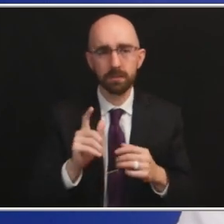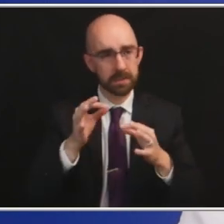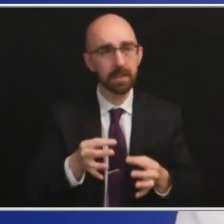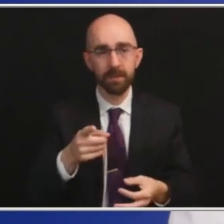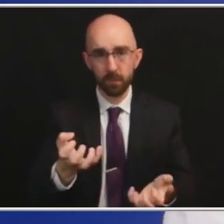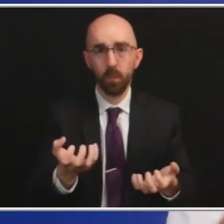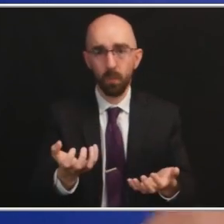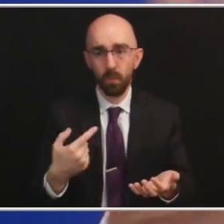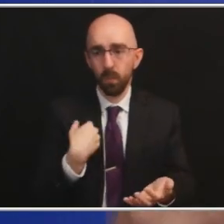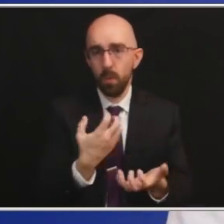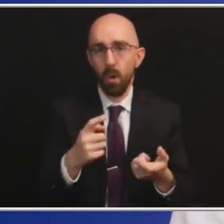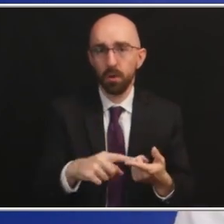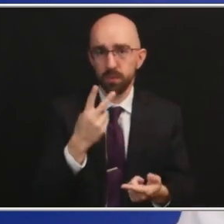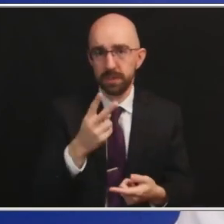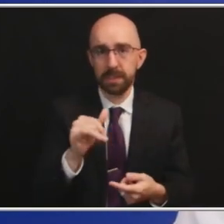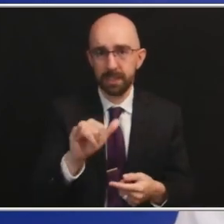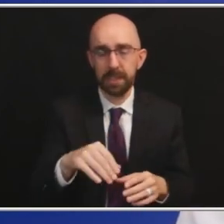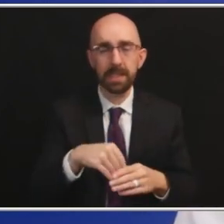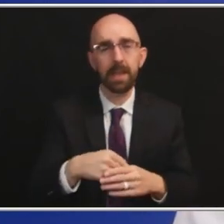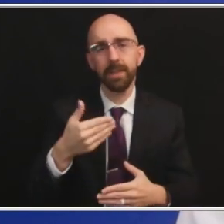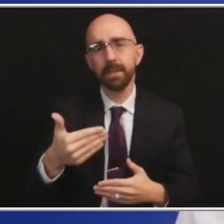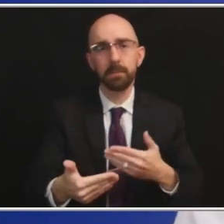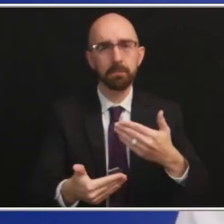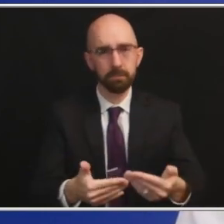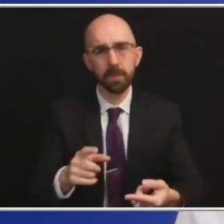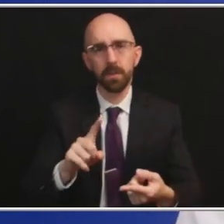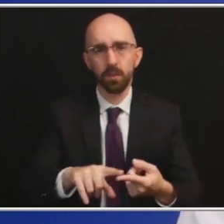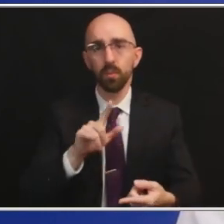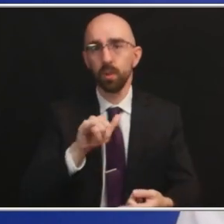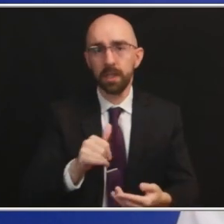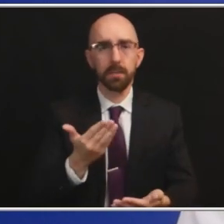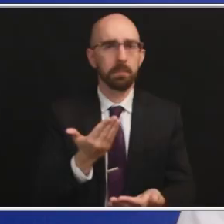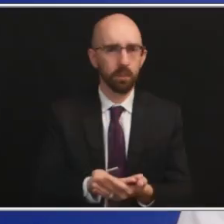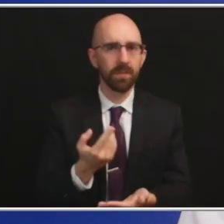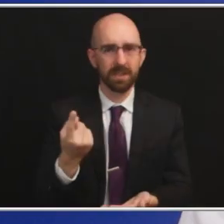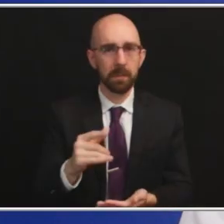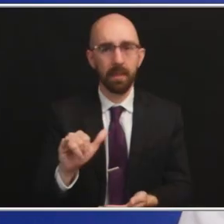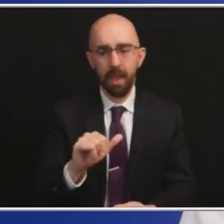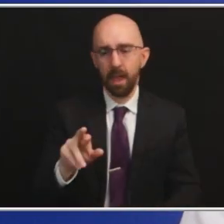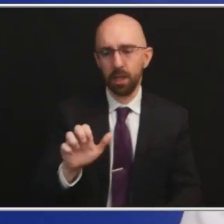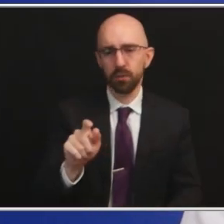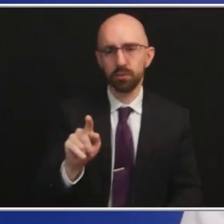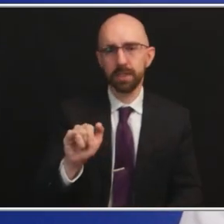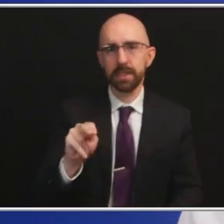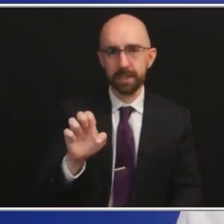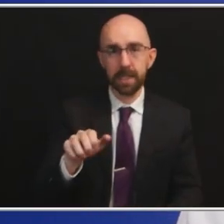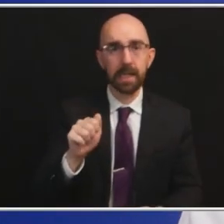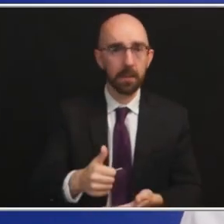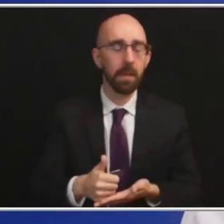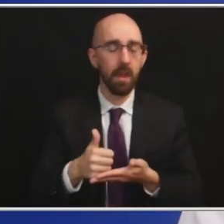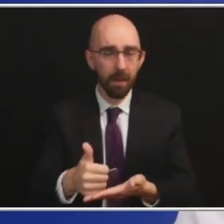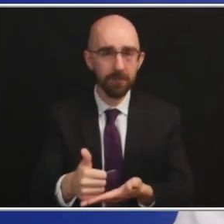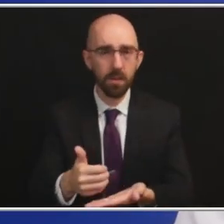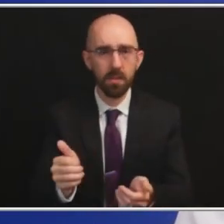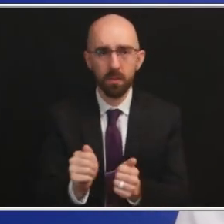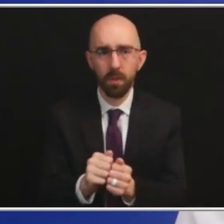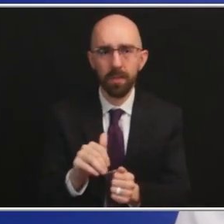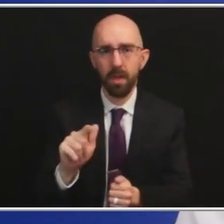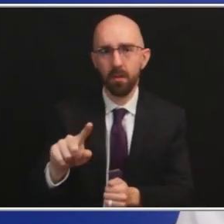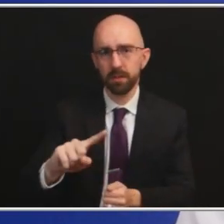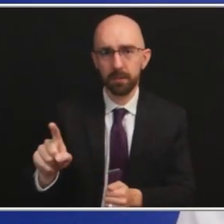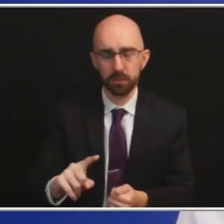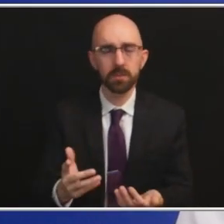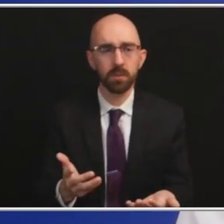see in sort of the steps towards really proving something like creatine can be helpful in people with Alzheimer's. So a